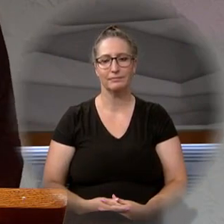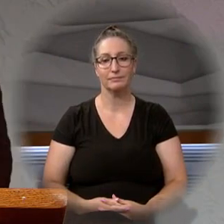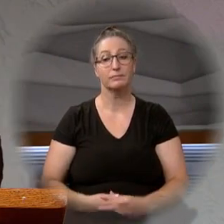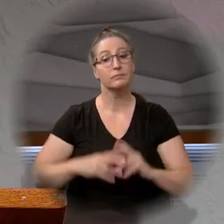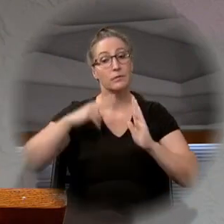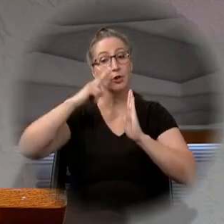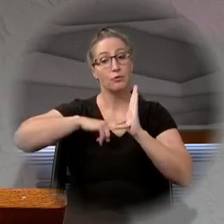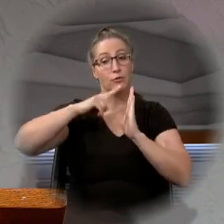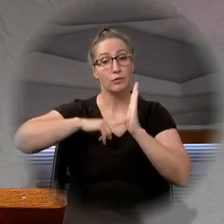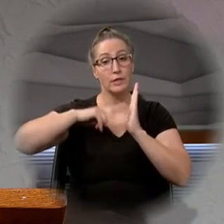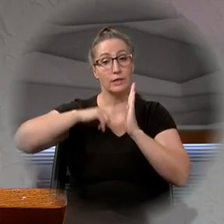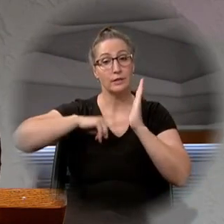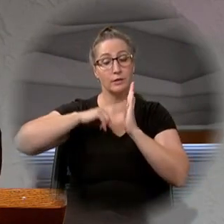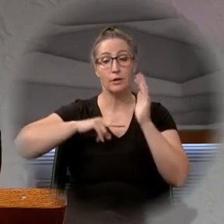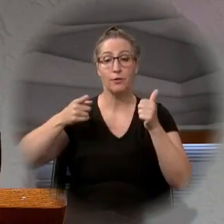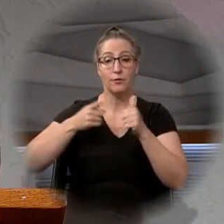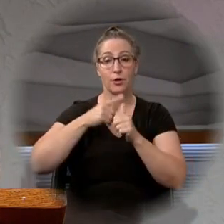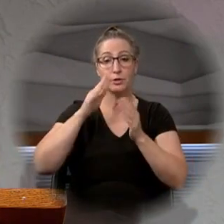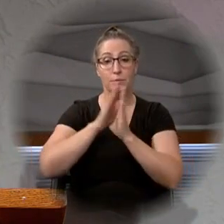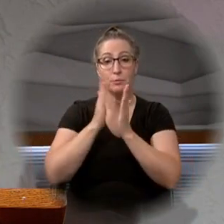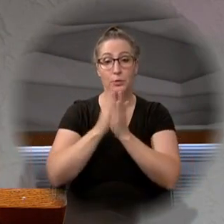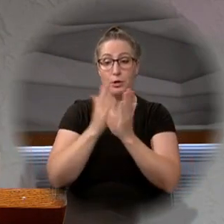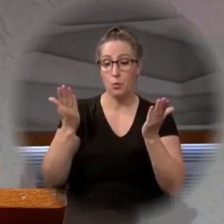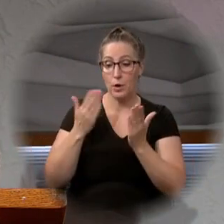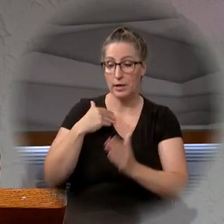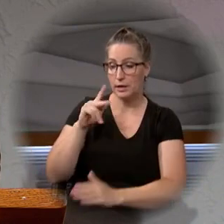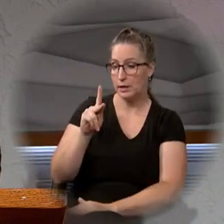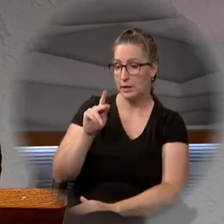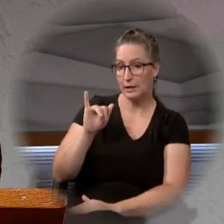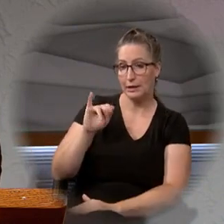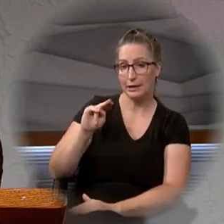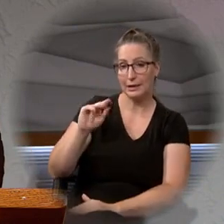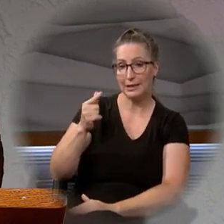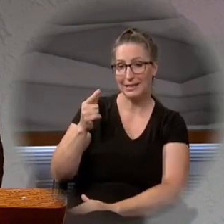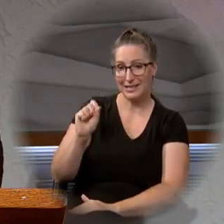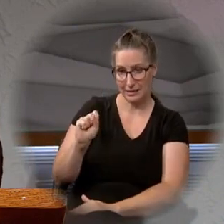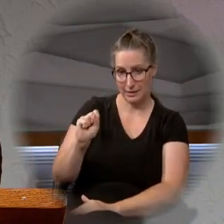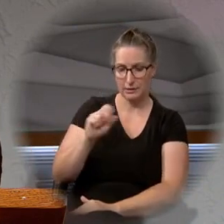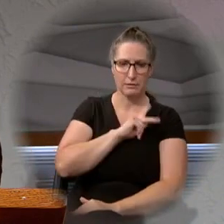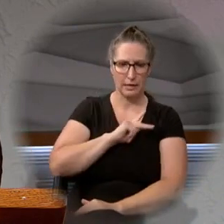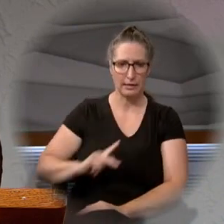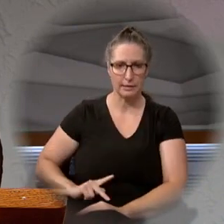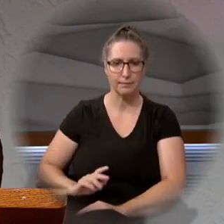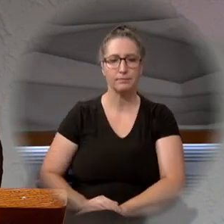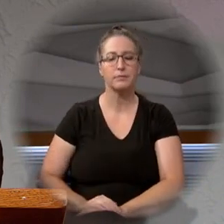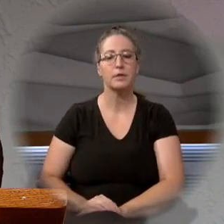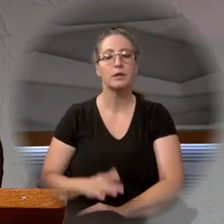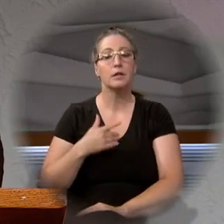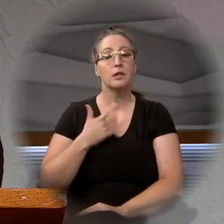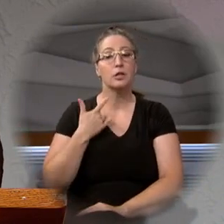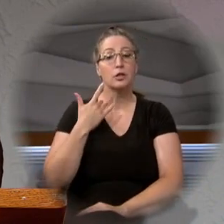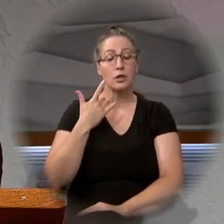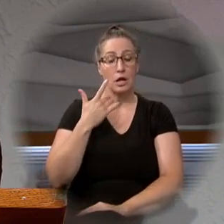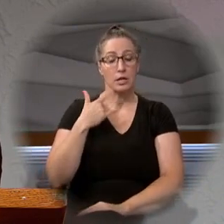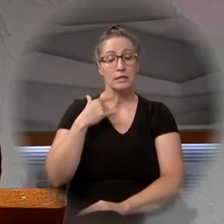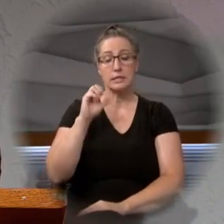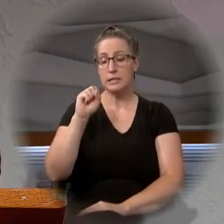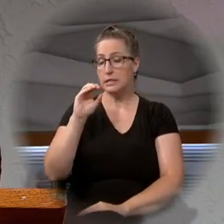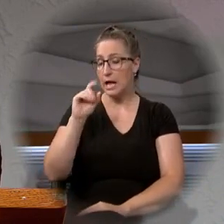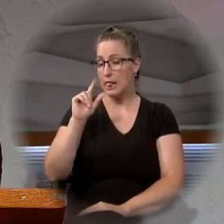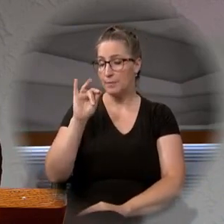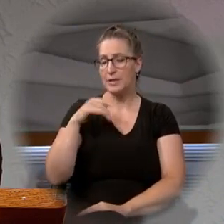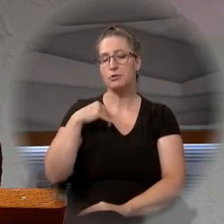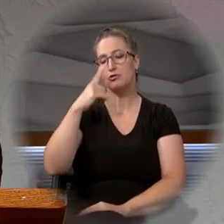A reading from the first book of Kings. The Lord appeared to Solomon in a dream at night. God